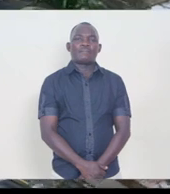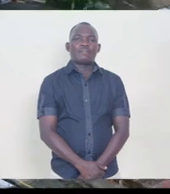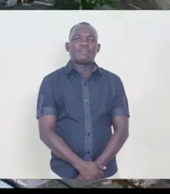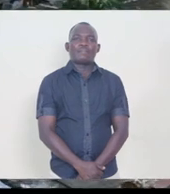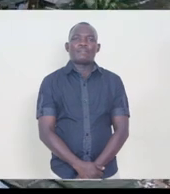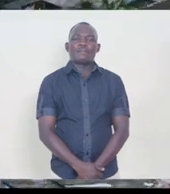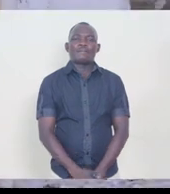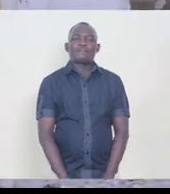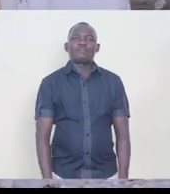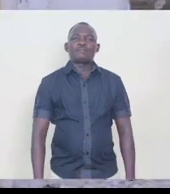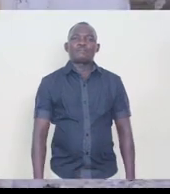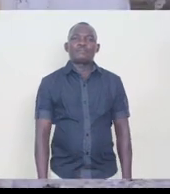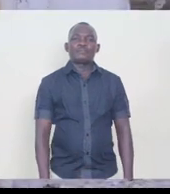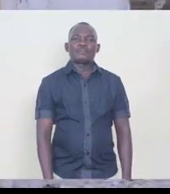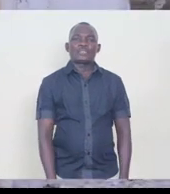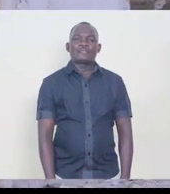Okay.